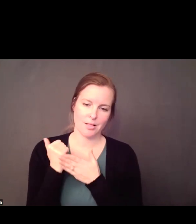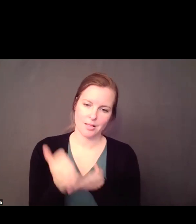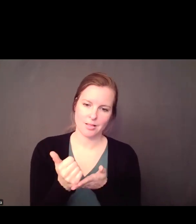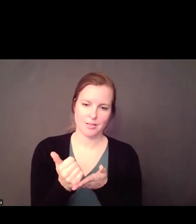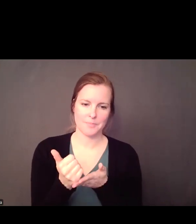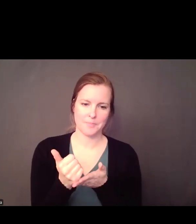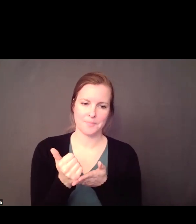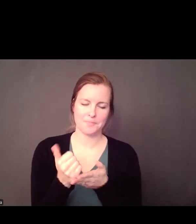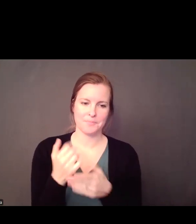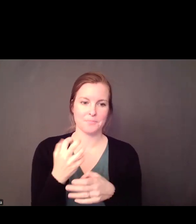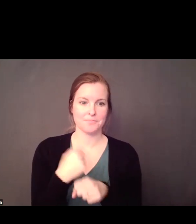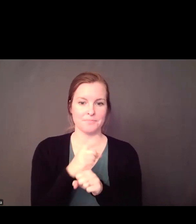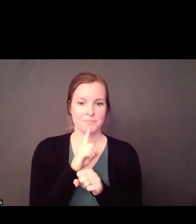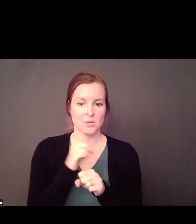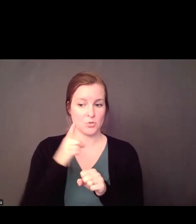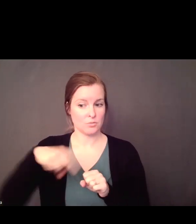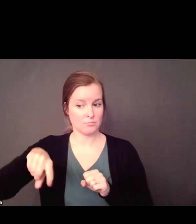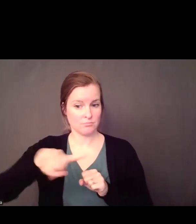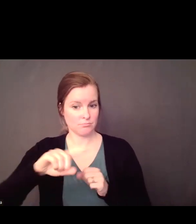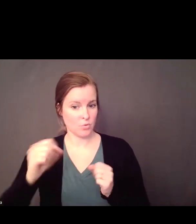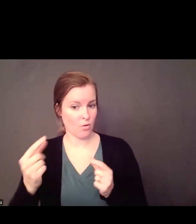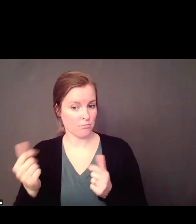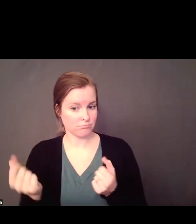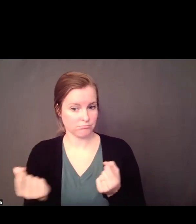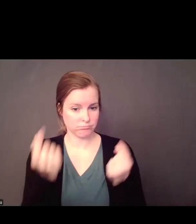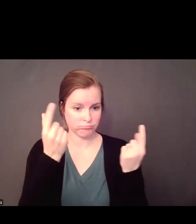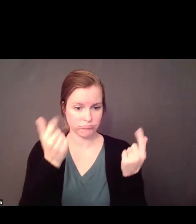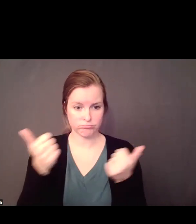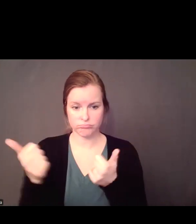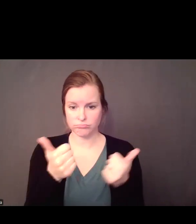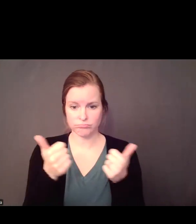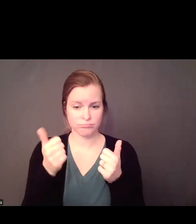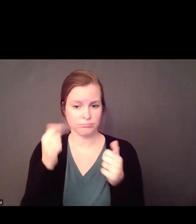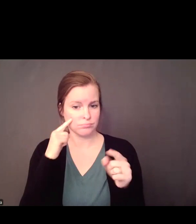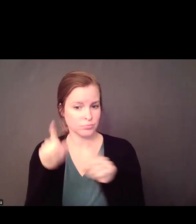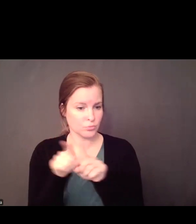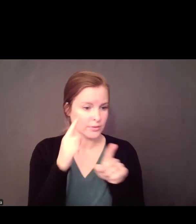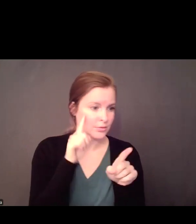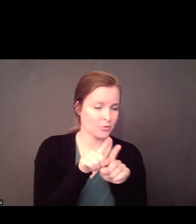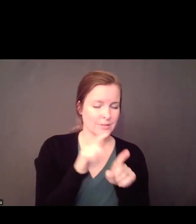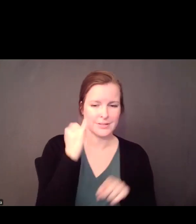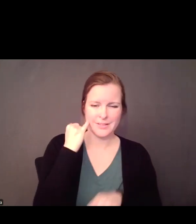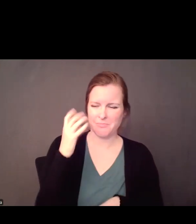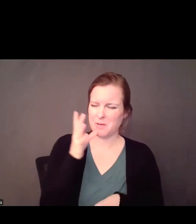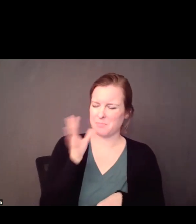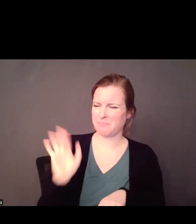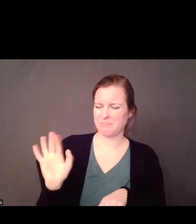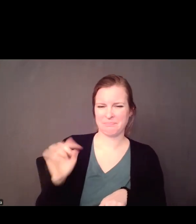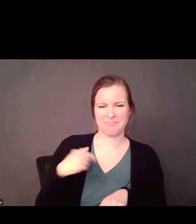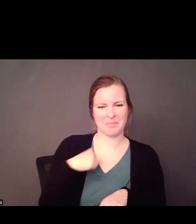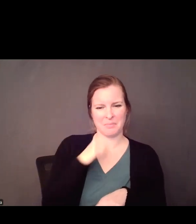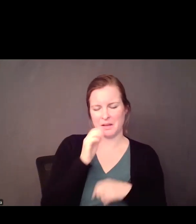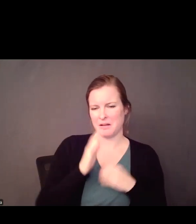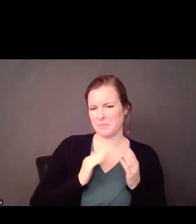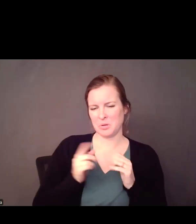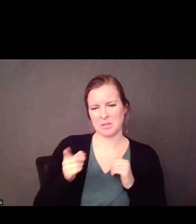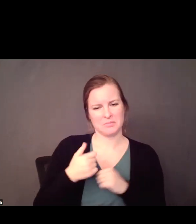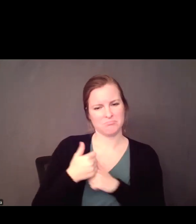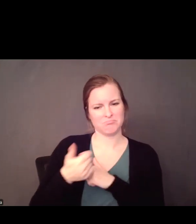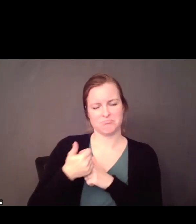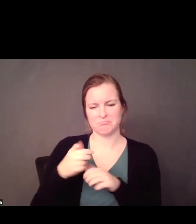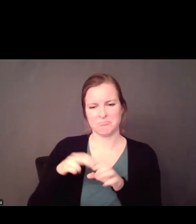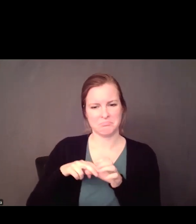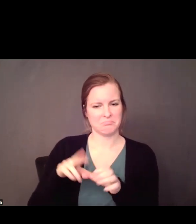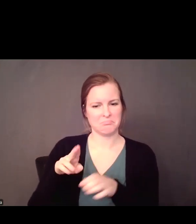sure that those stakeholders are in agreement. So if Ben's mom is like, hey, I don't feel comfortable with him riding the bus, then obviously we